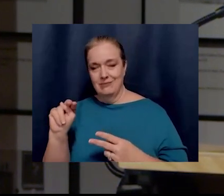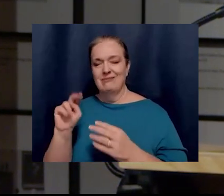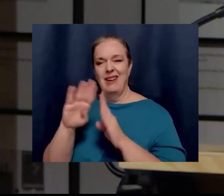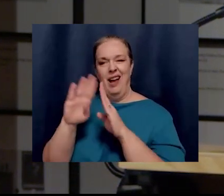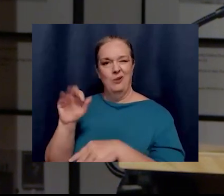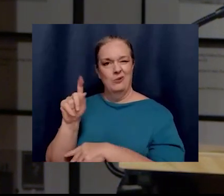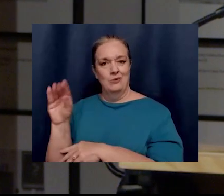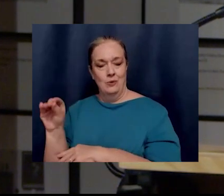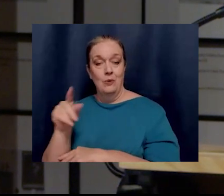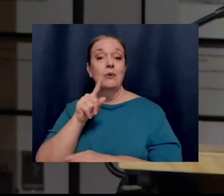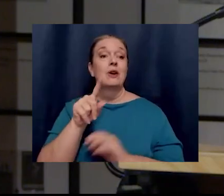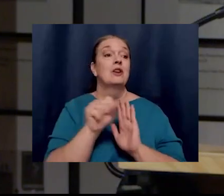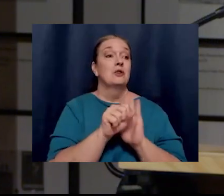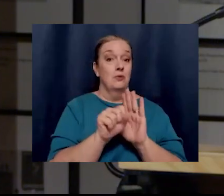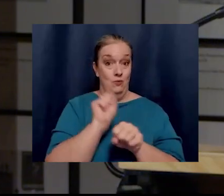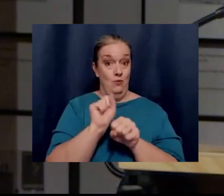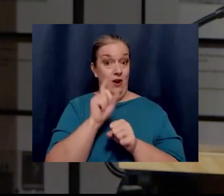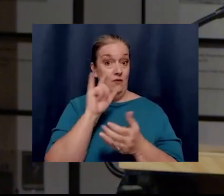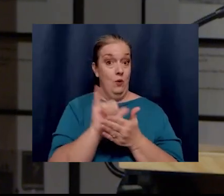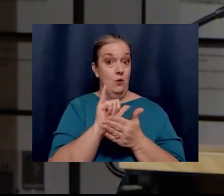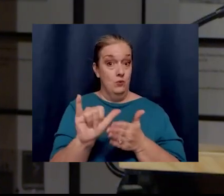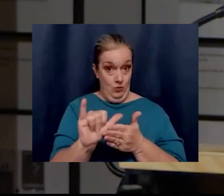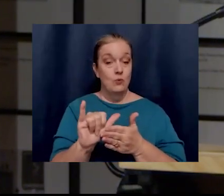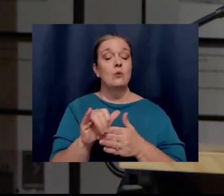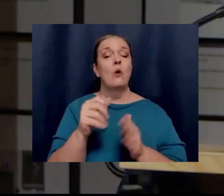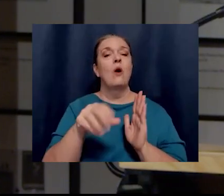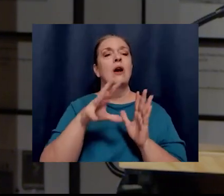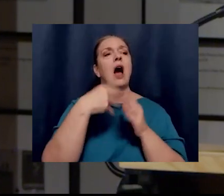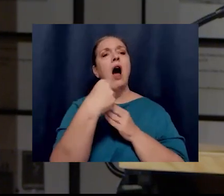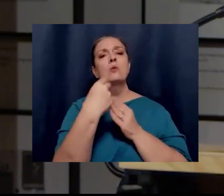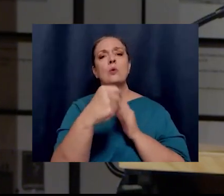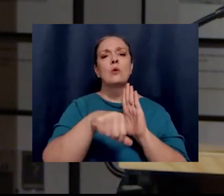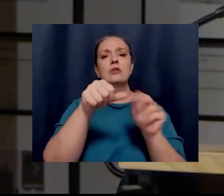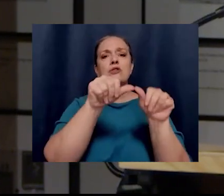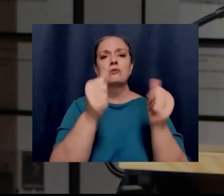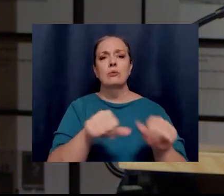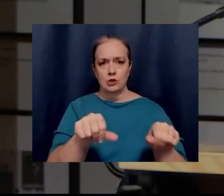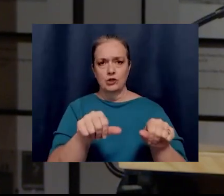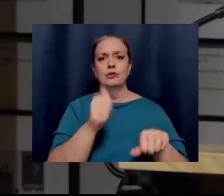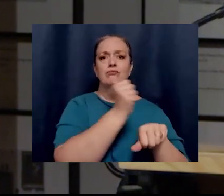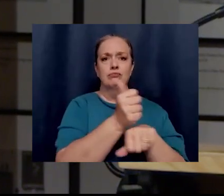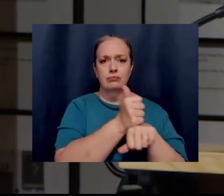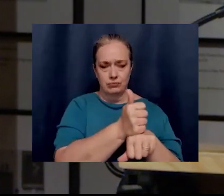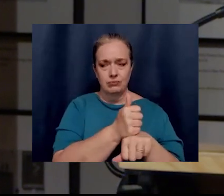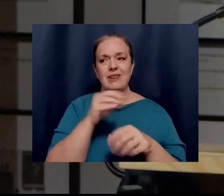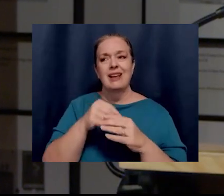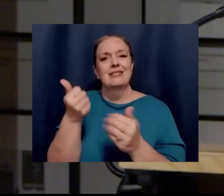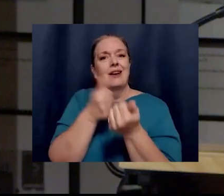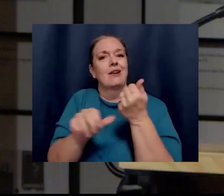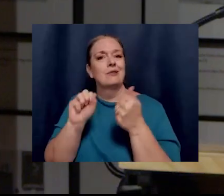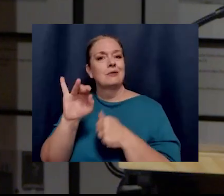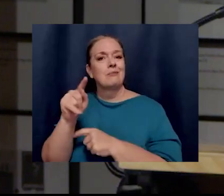coordinator for the Save Outdoor Sculpture, a program of the Smithsonian American Art Museum dedicated to documenting all public sculpture in the United